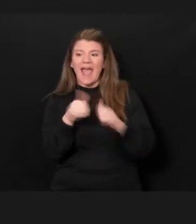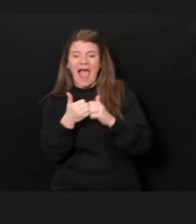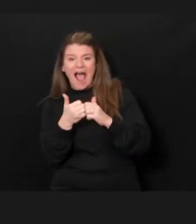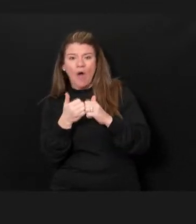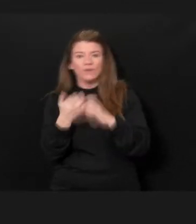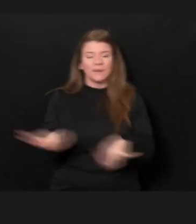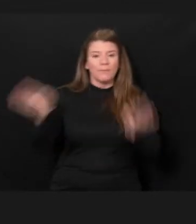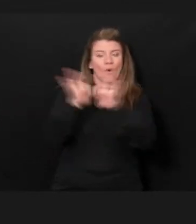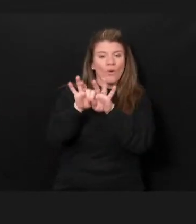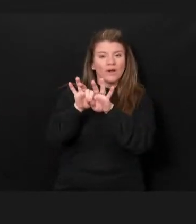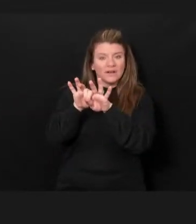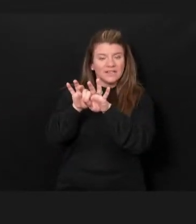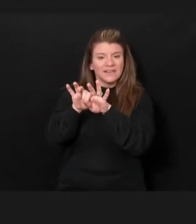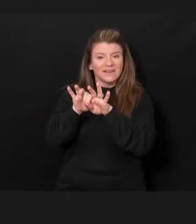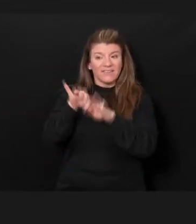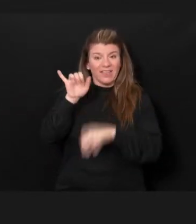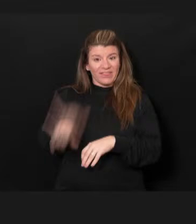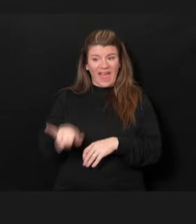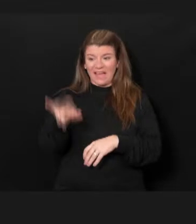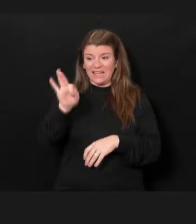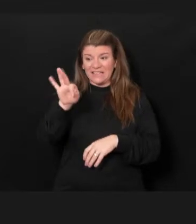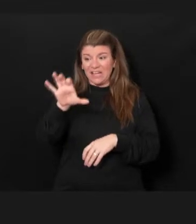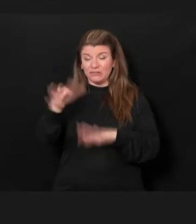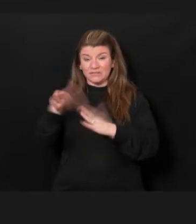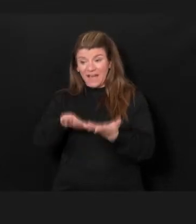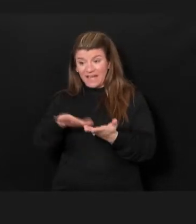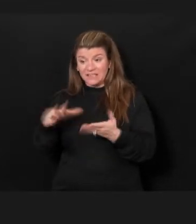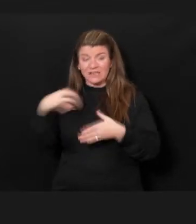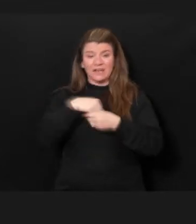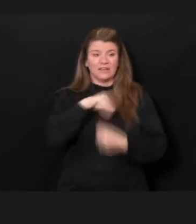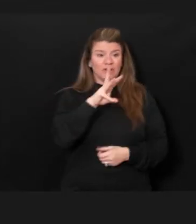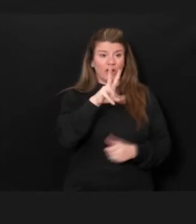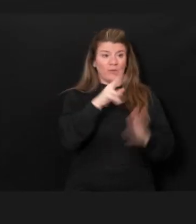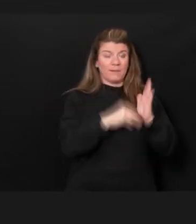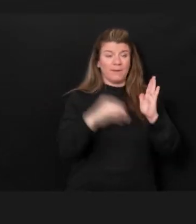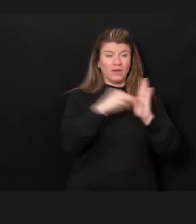of 1,100 deaths with 63 million doses? It comes to